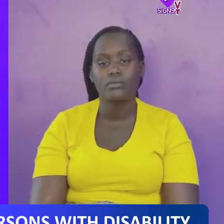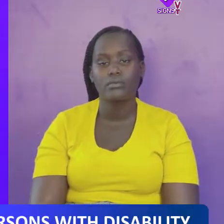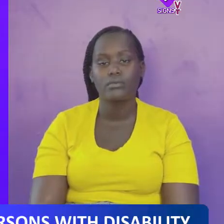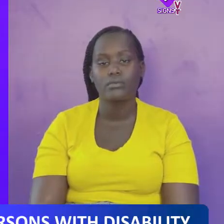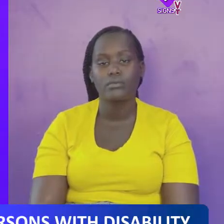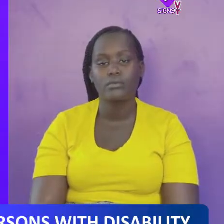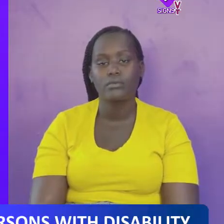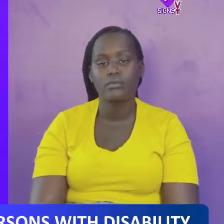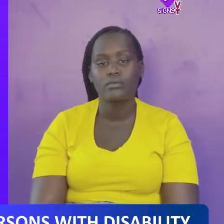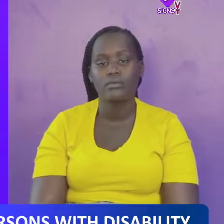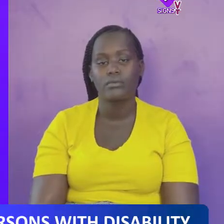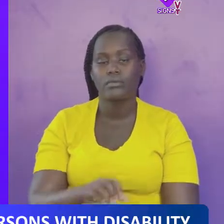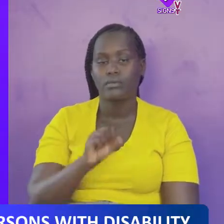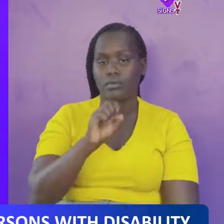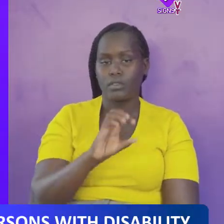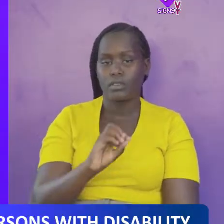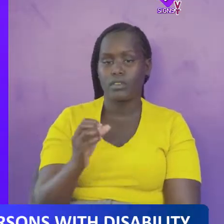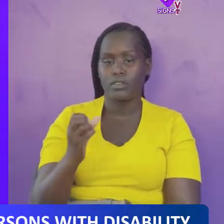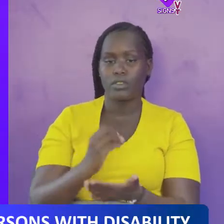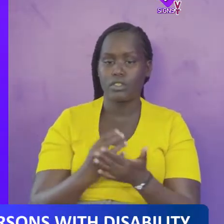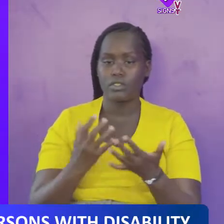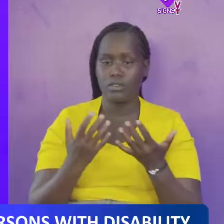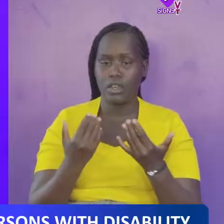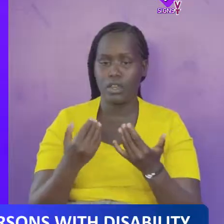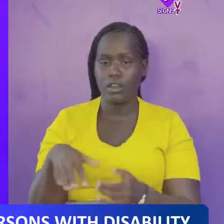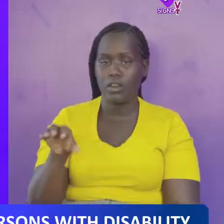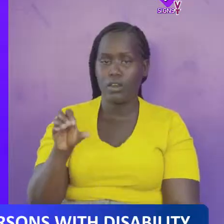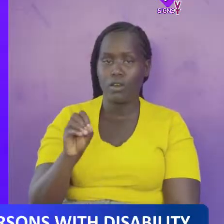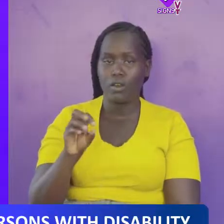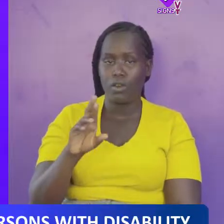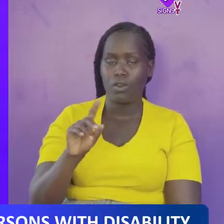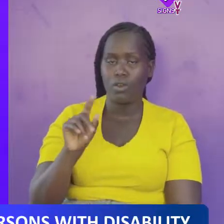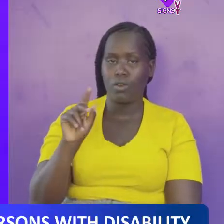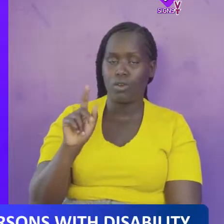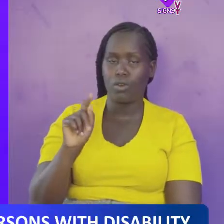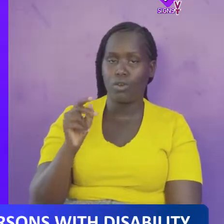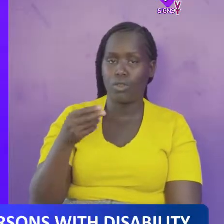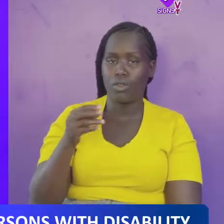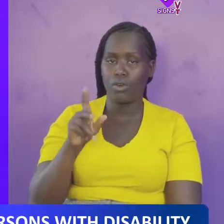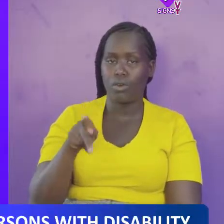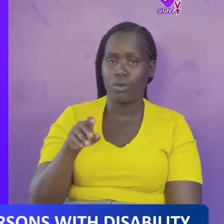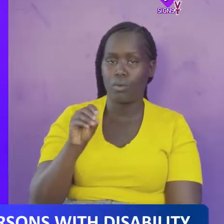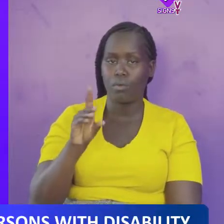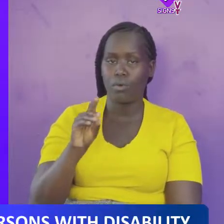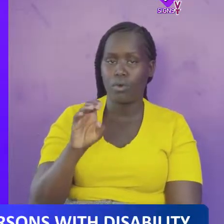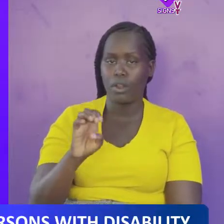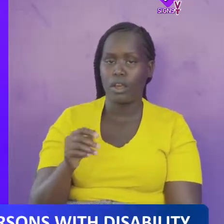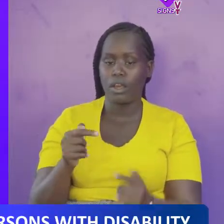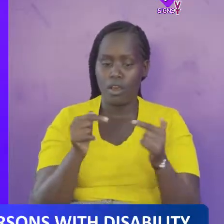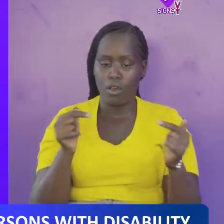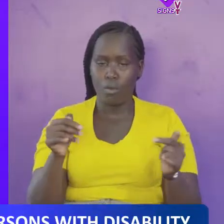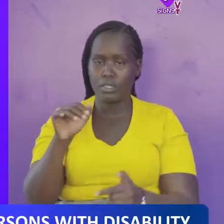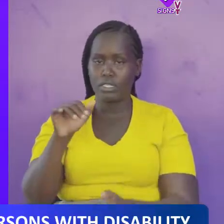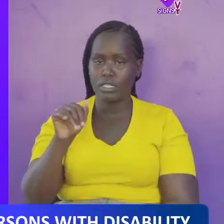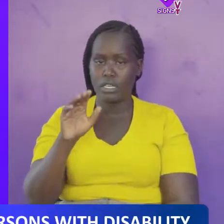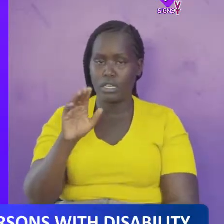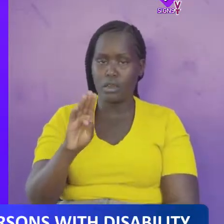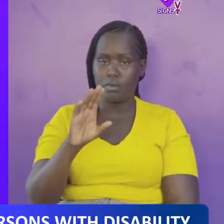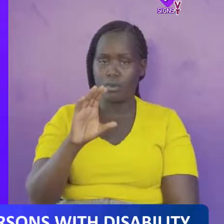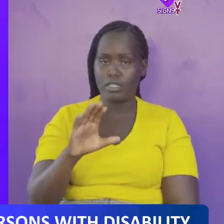So our offices are at orthopedic workshop, Waiyaki Way, opposite ABC Place, Nairobi,